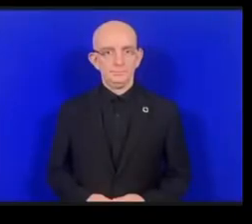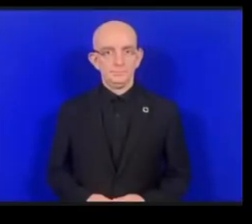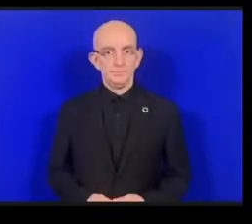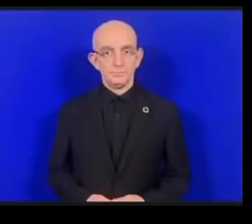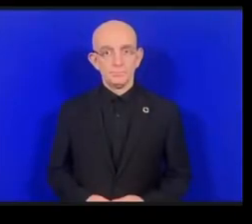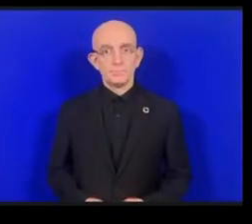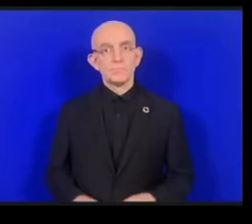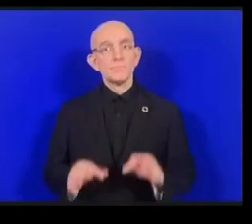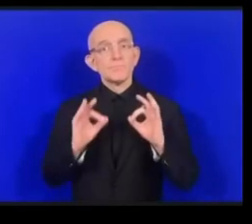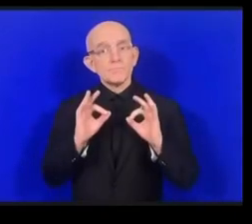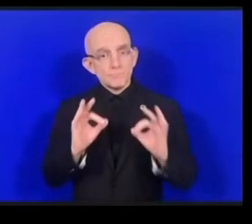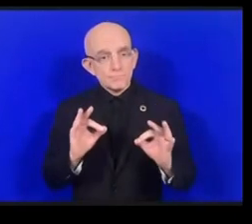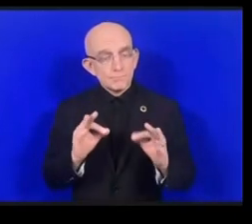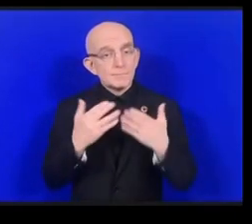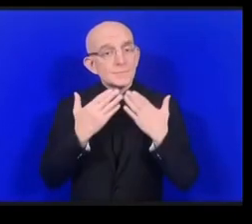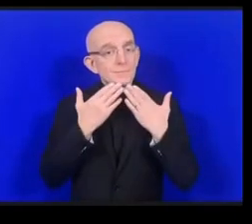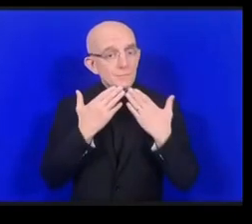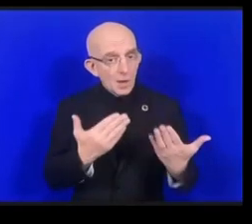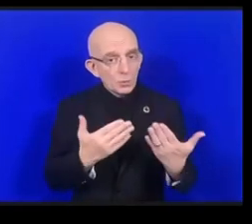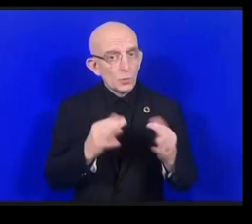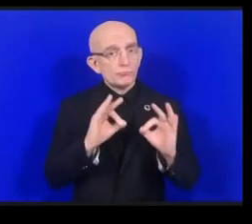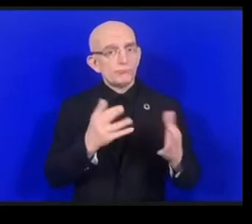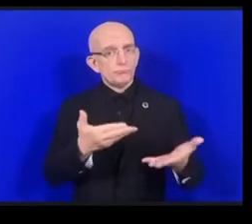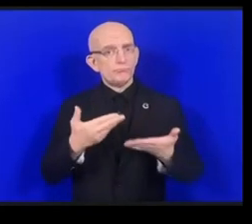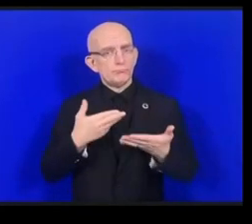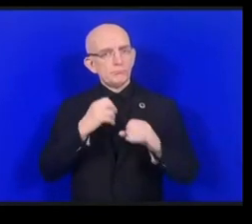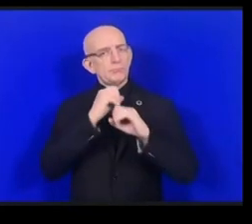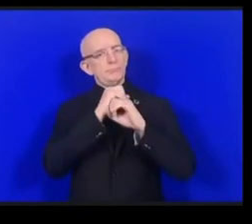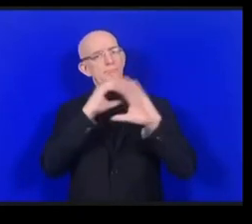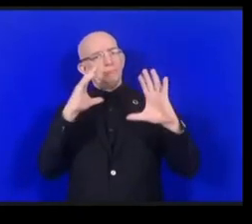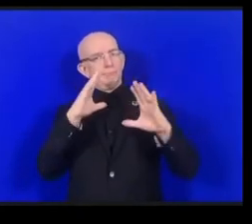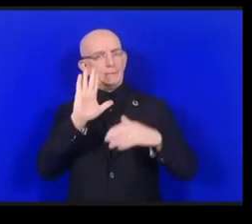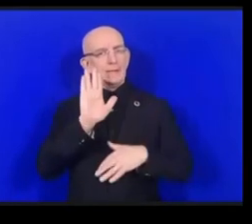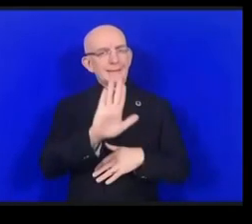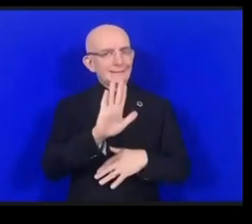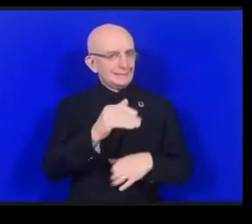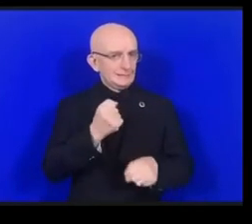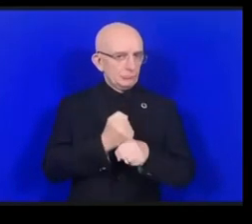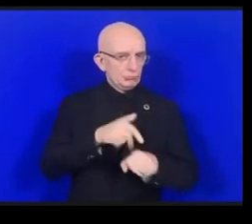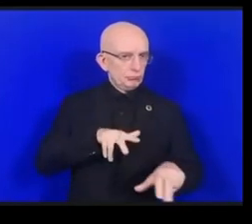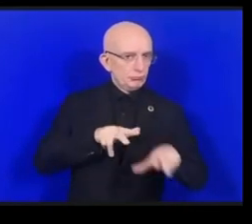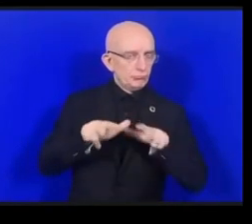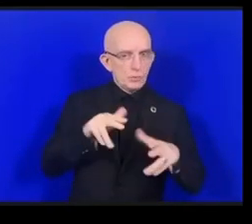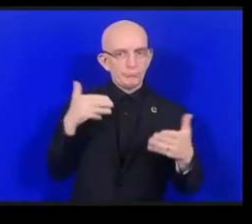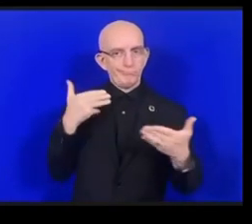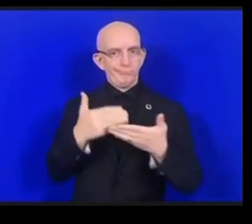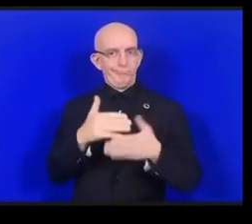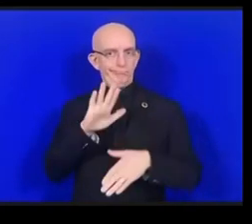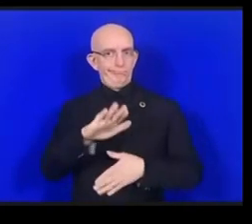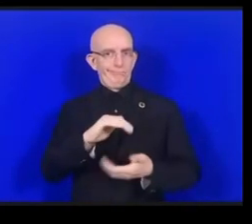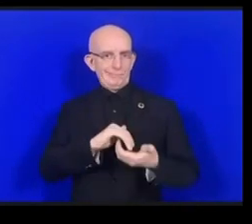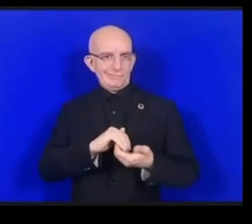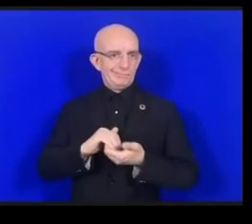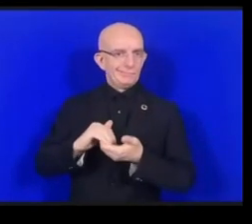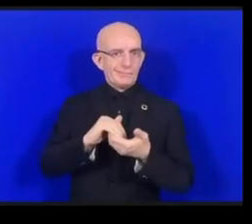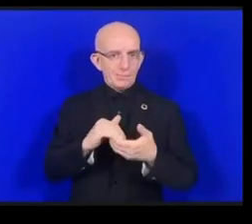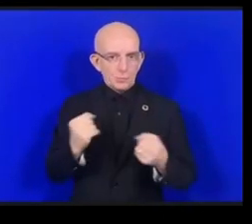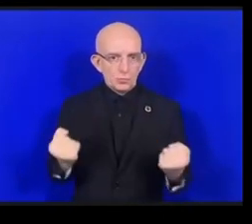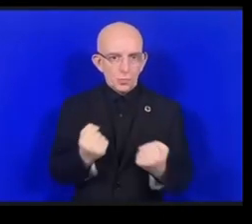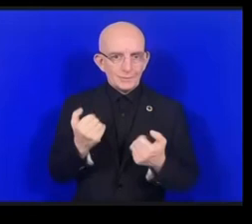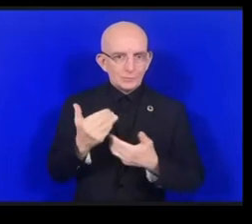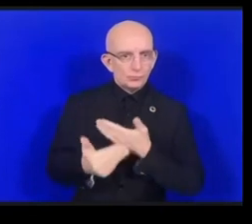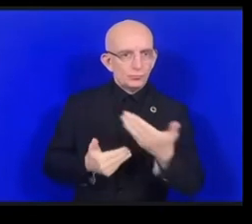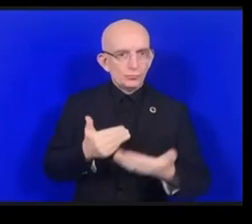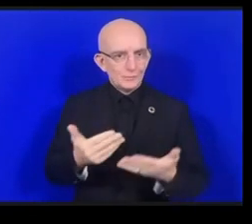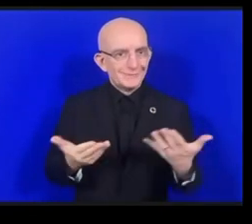dynamic Collis on core internet values and I do appreciate how you explained what AI can do uh is